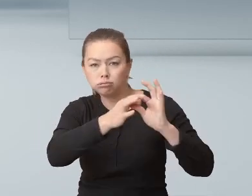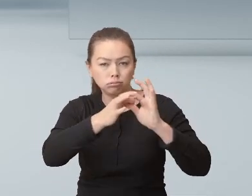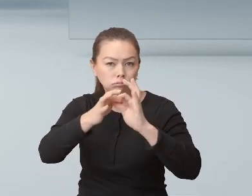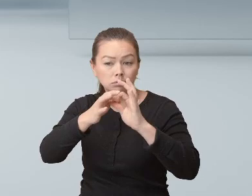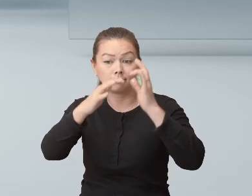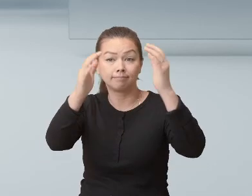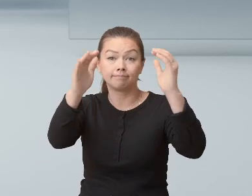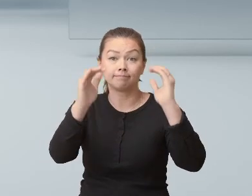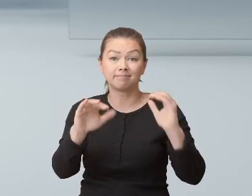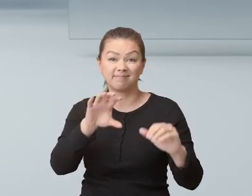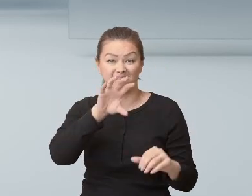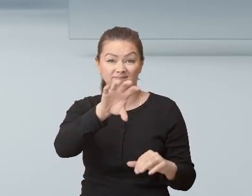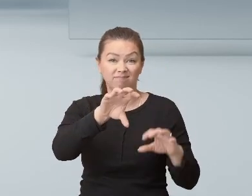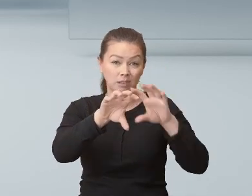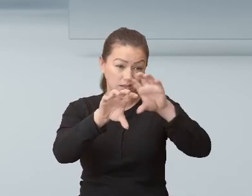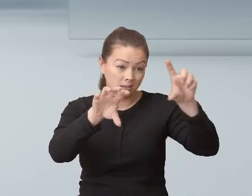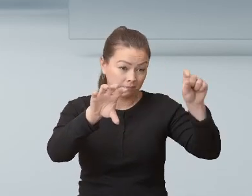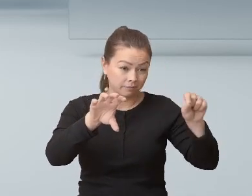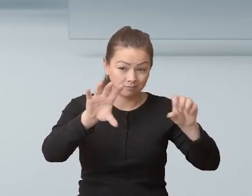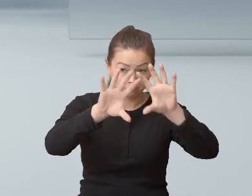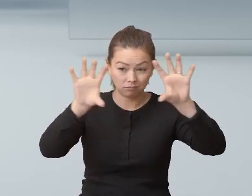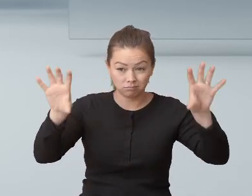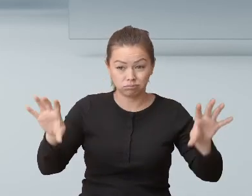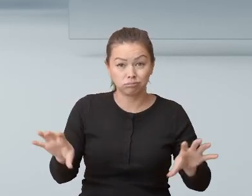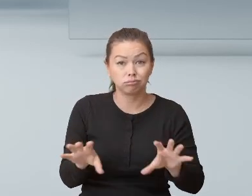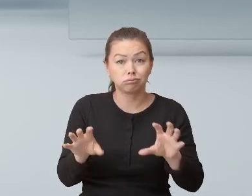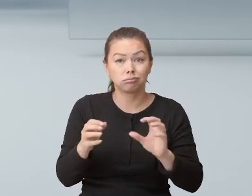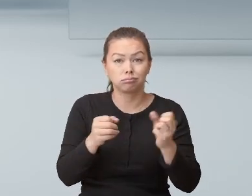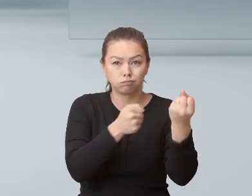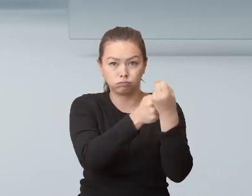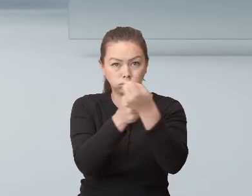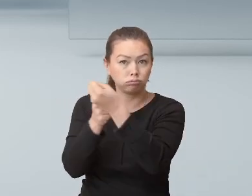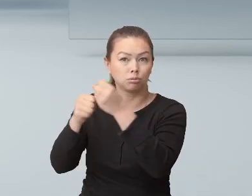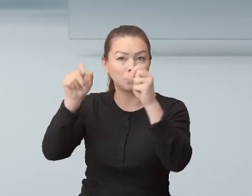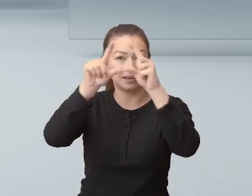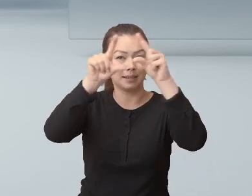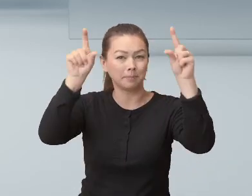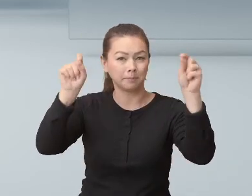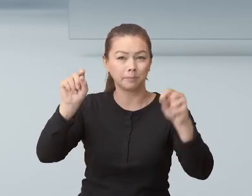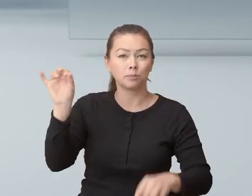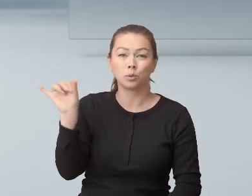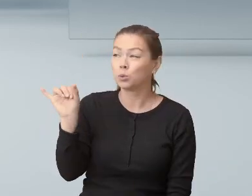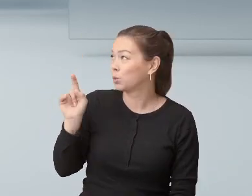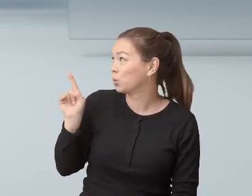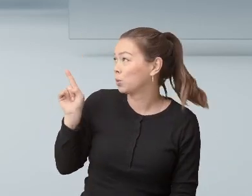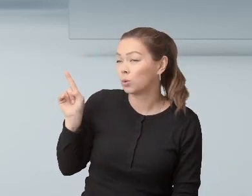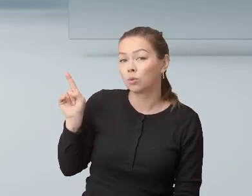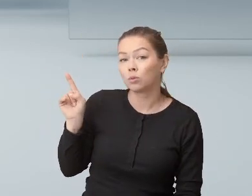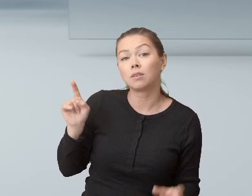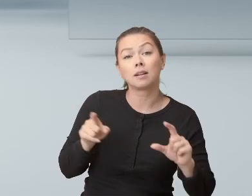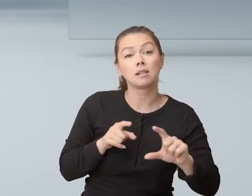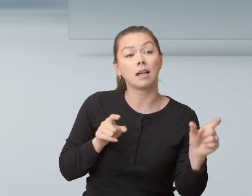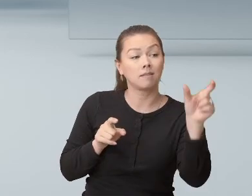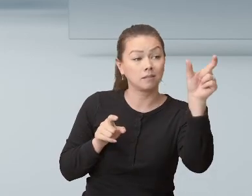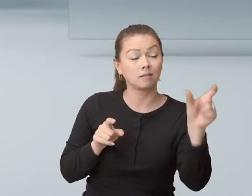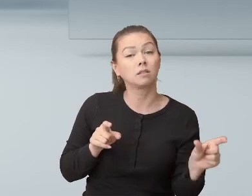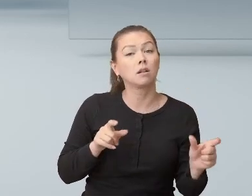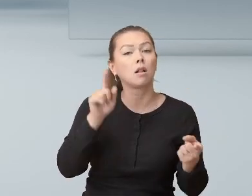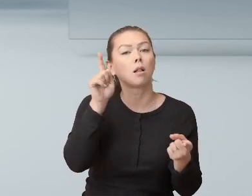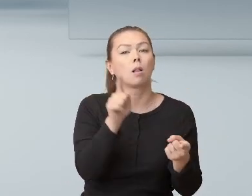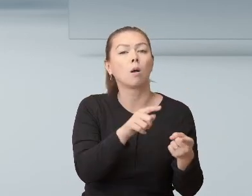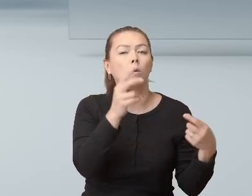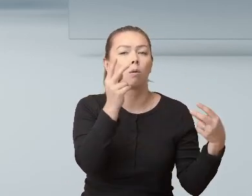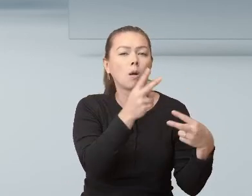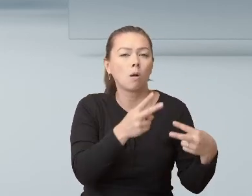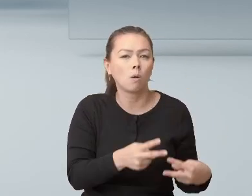other products in the ecosystem that also support those top line business systems. So the low code stuff on the left is all about